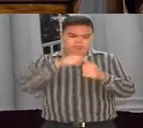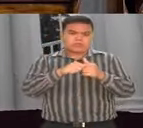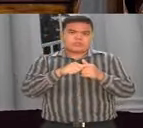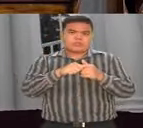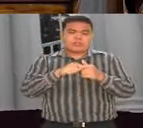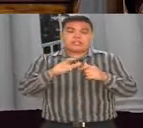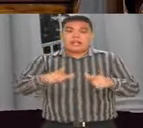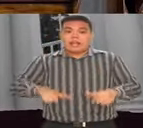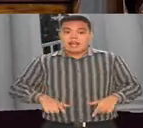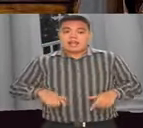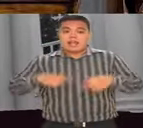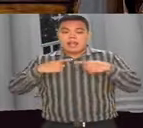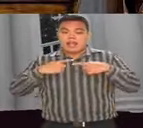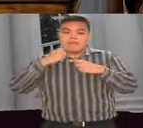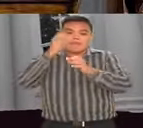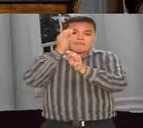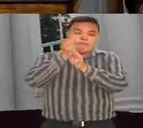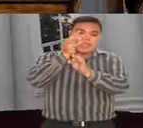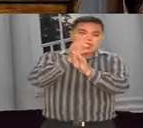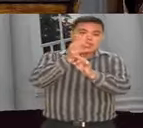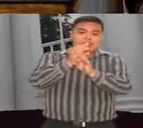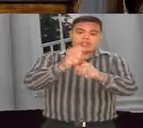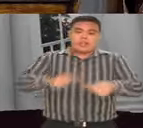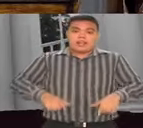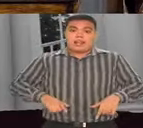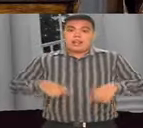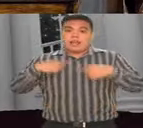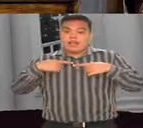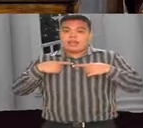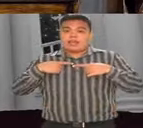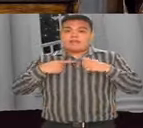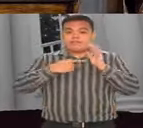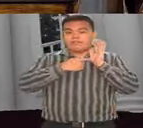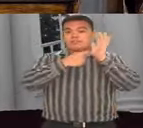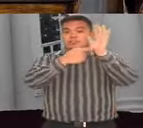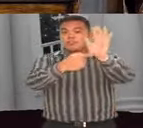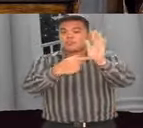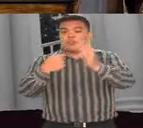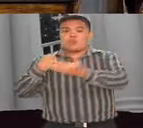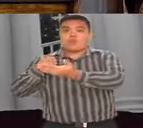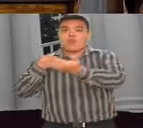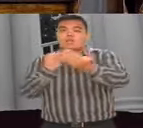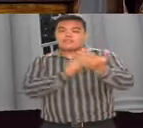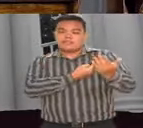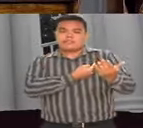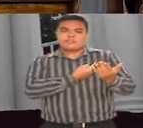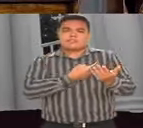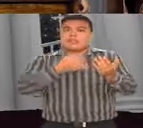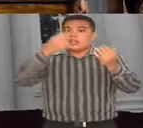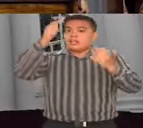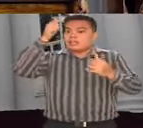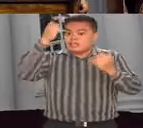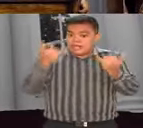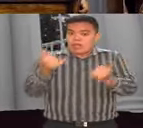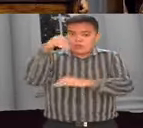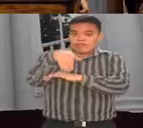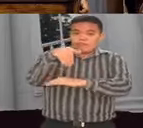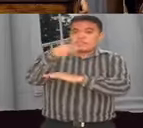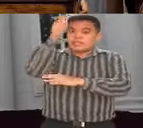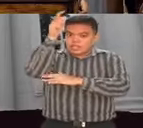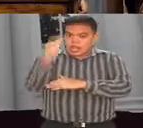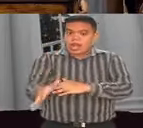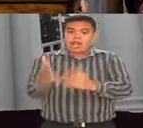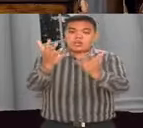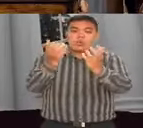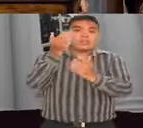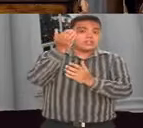faith is a life that God develops in us. And you know, tonight, God wants to use us.